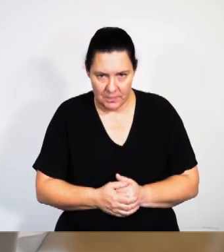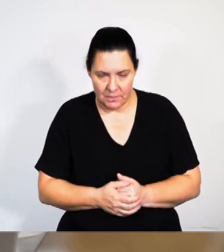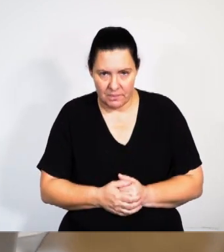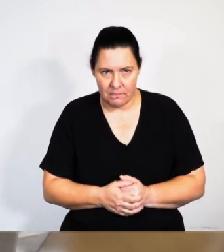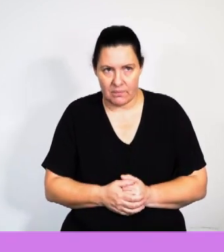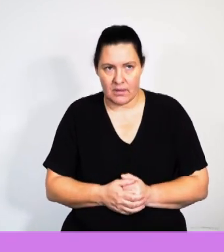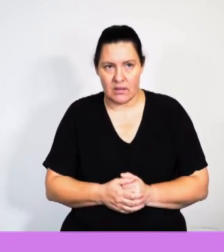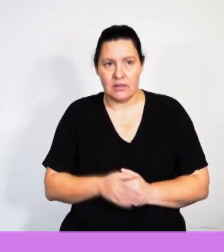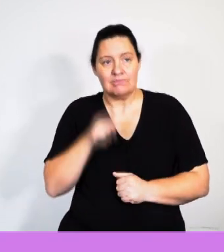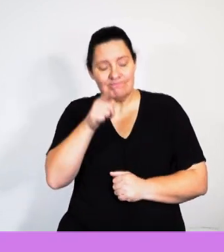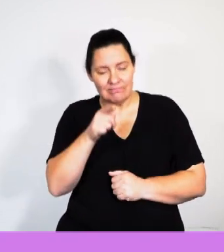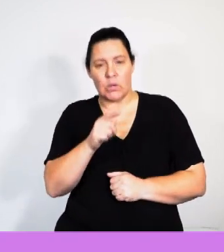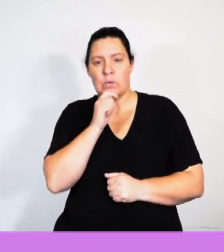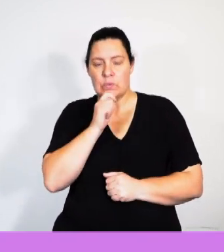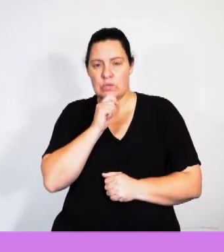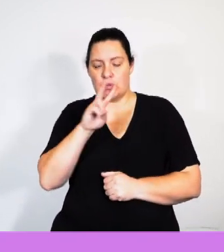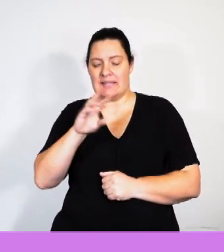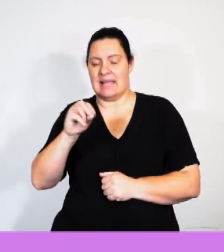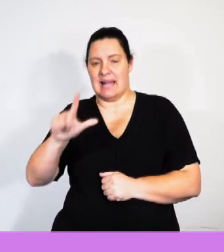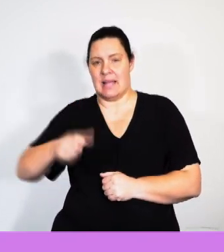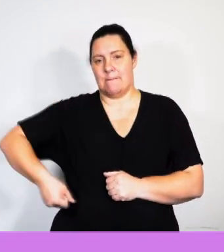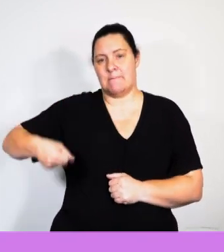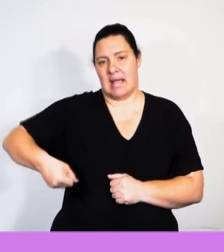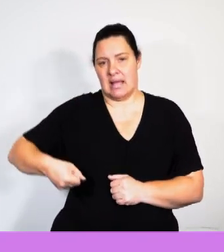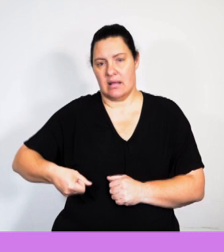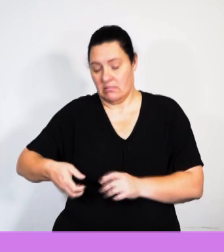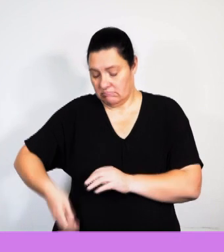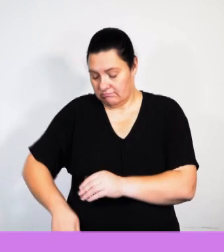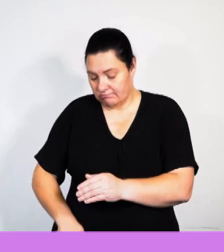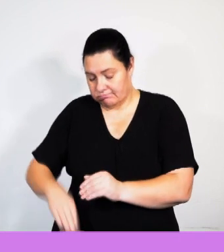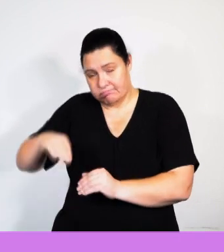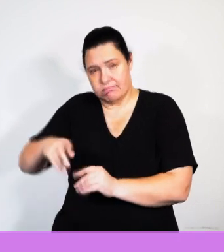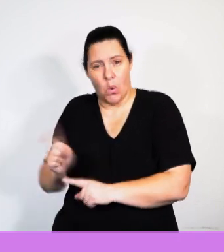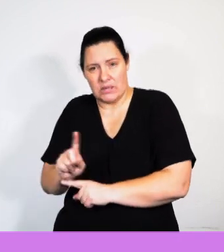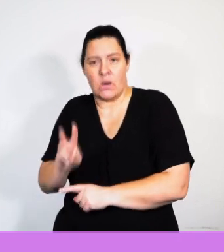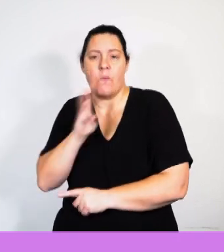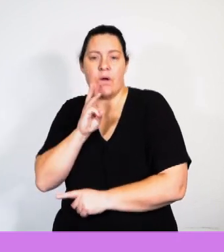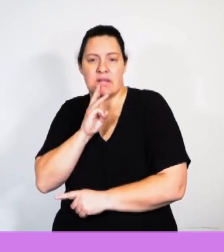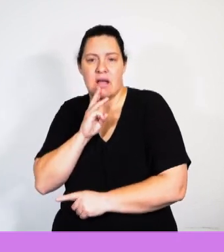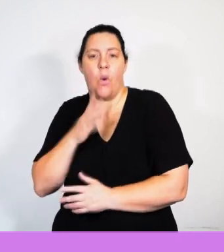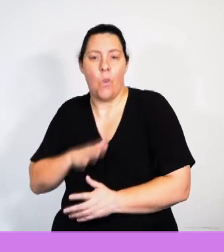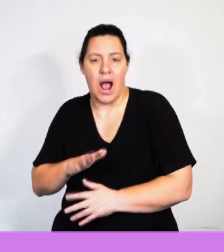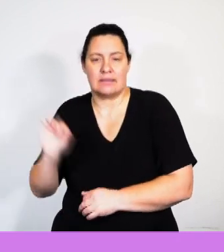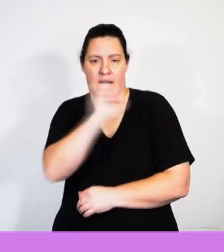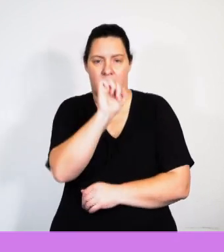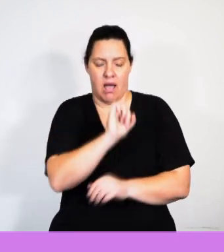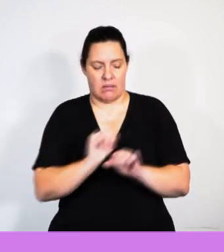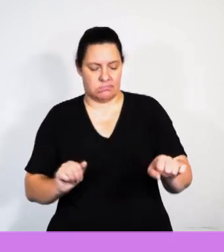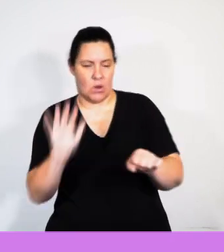with the questions. Xolani is using a 20-liter bucket filled with water to wash his